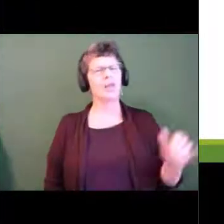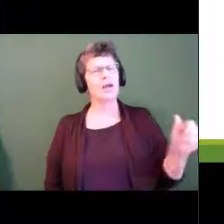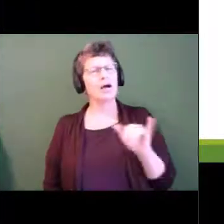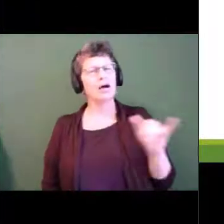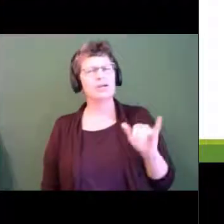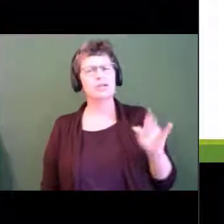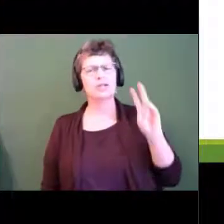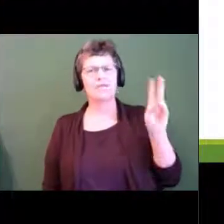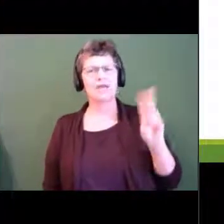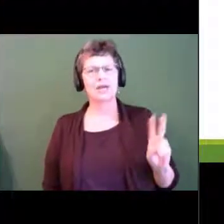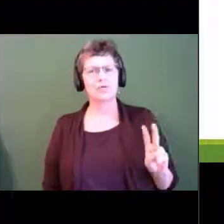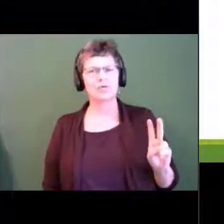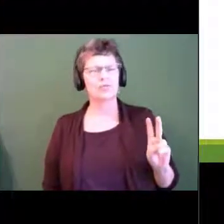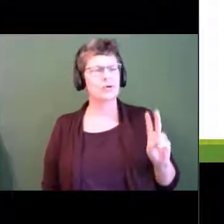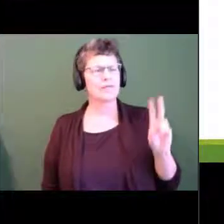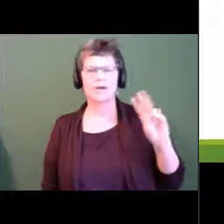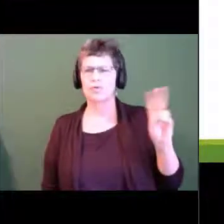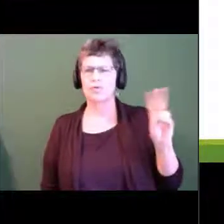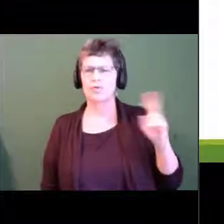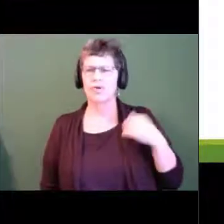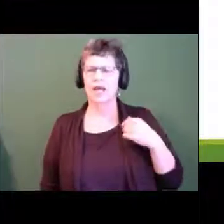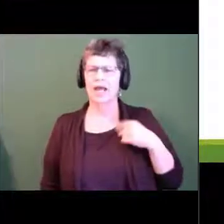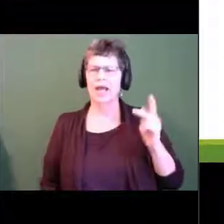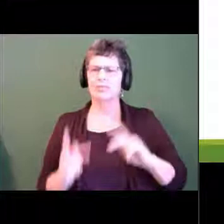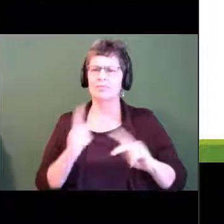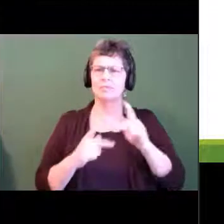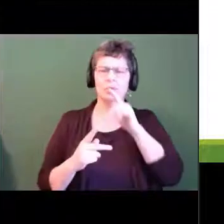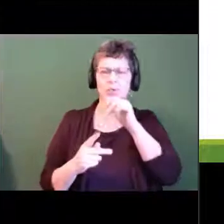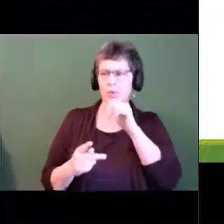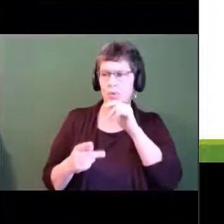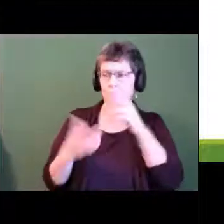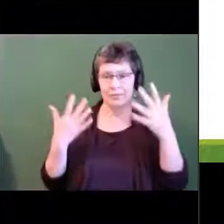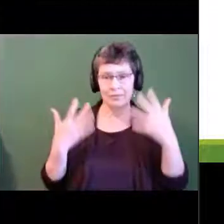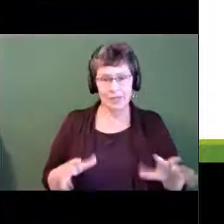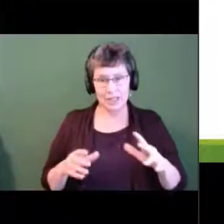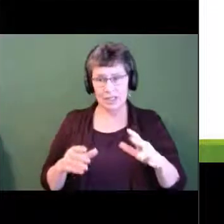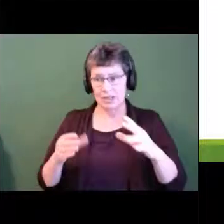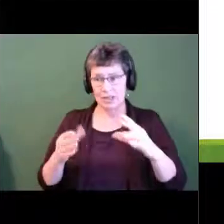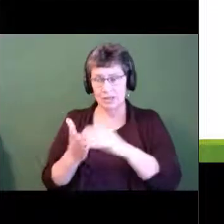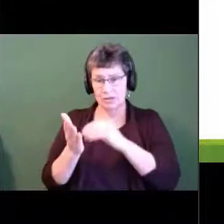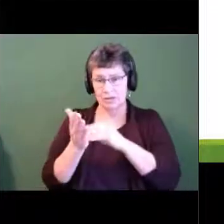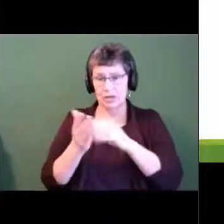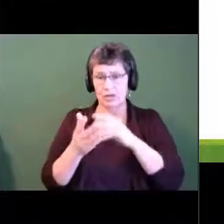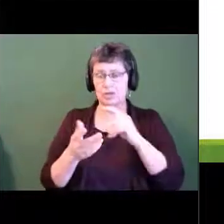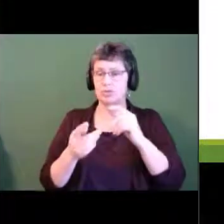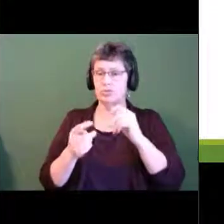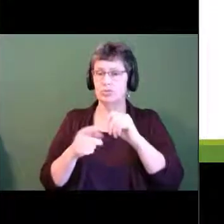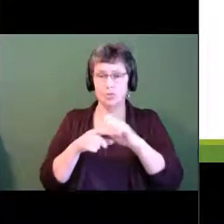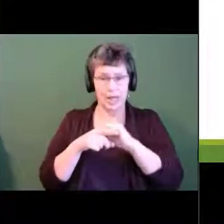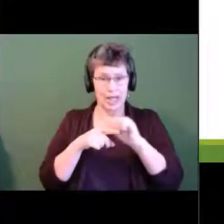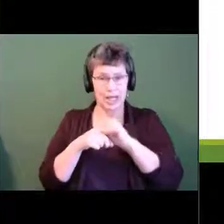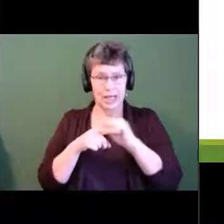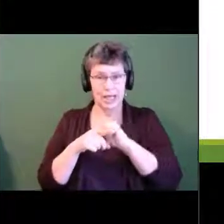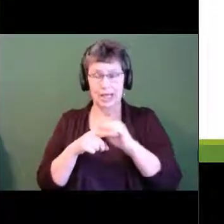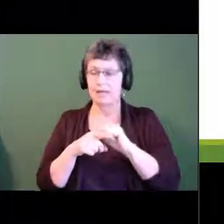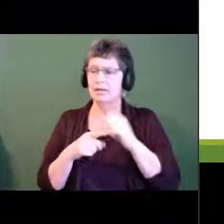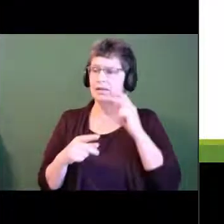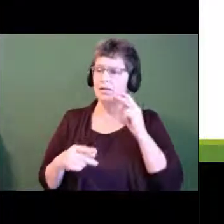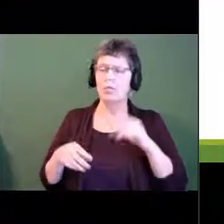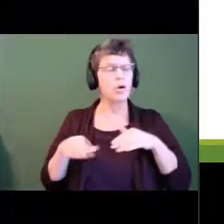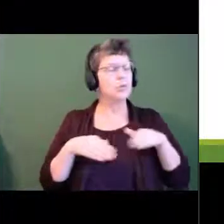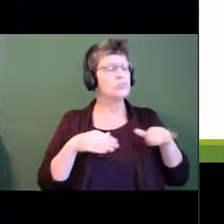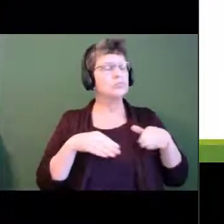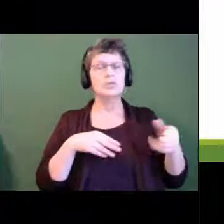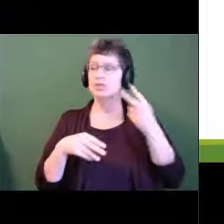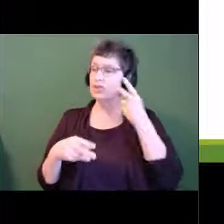they were trained seniors who went around into public places and parks, and when they saw somebody sitting by themselves, somebody who looked lonely, they'd sit